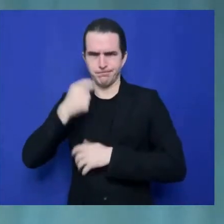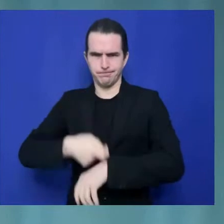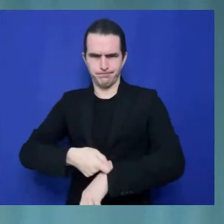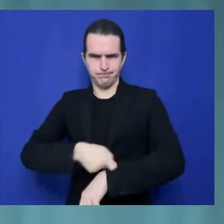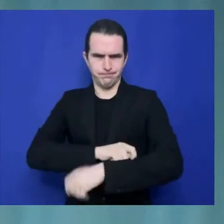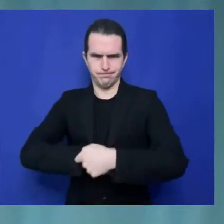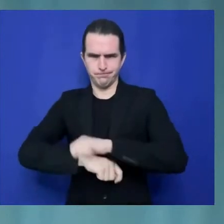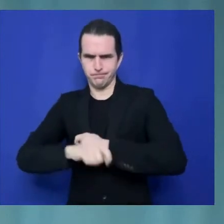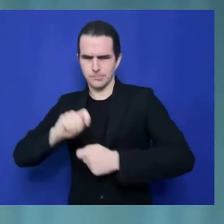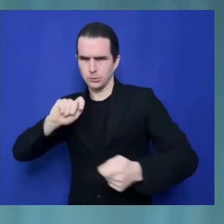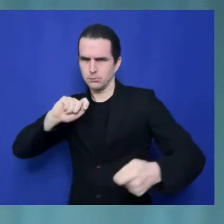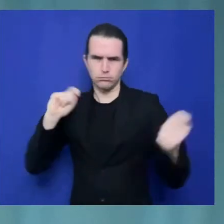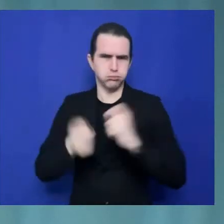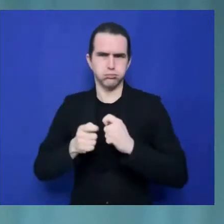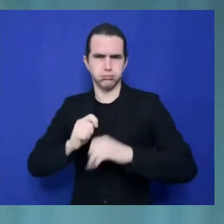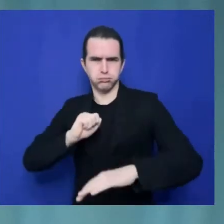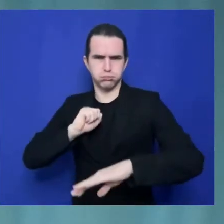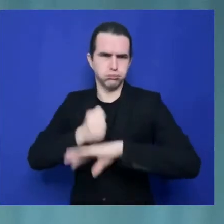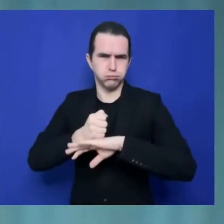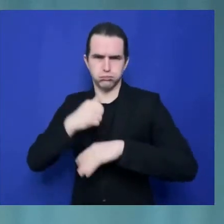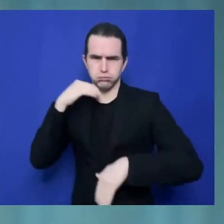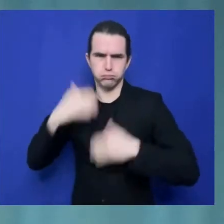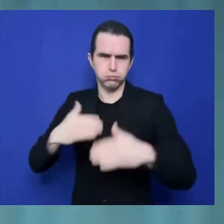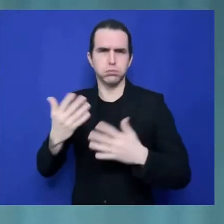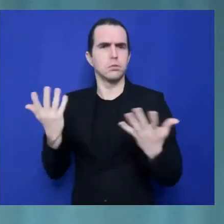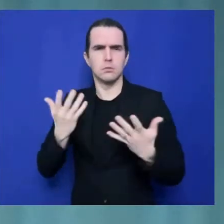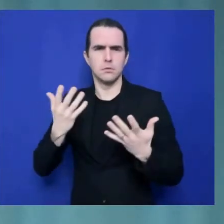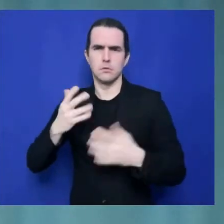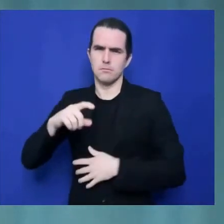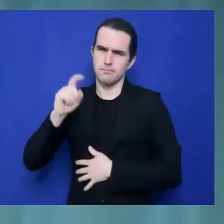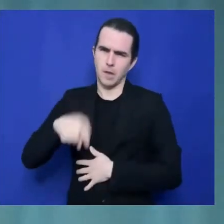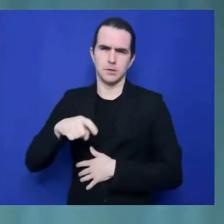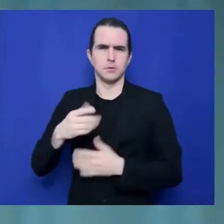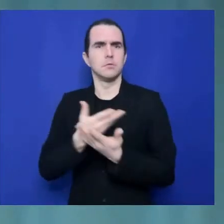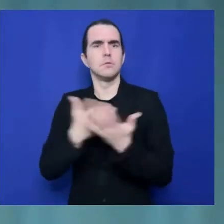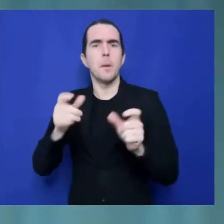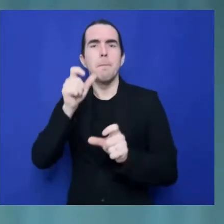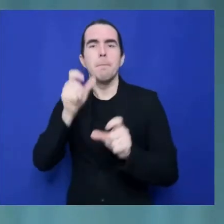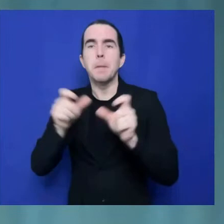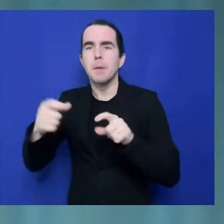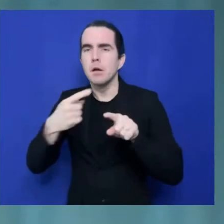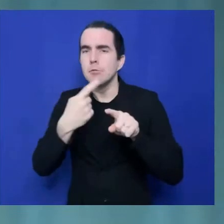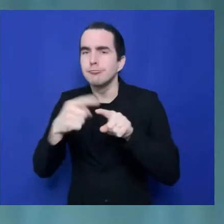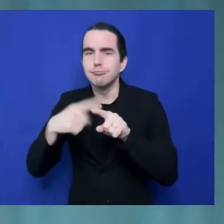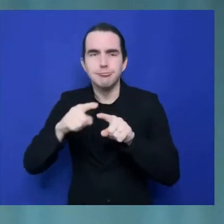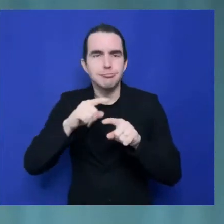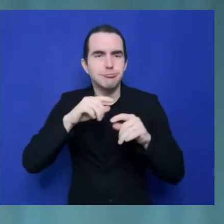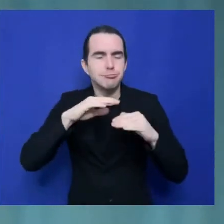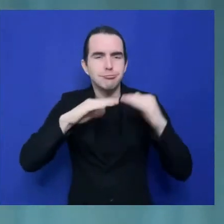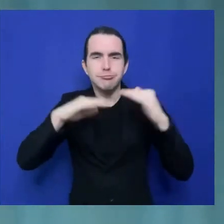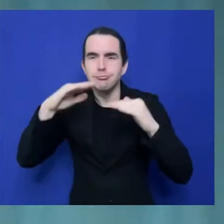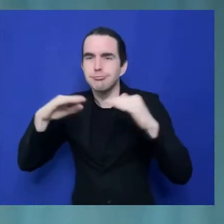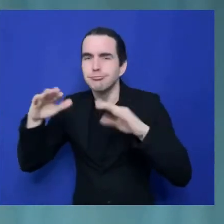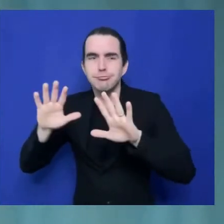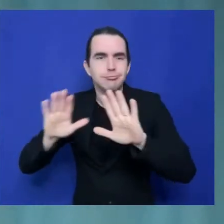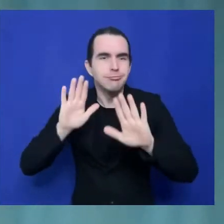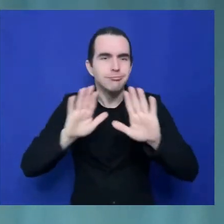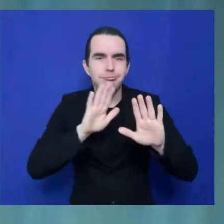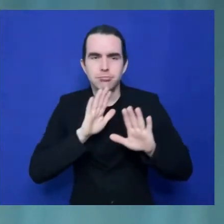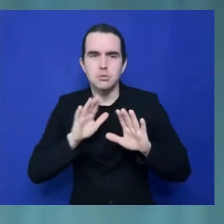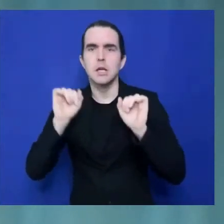Disabilities, which has now been ratified by more than 184 countries.